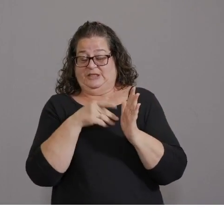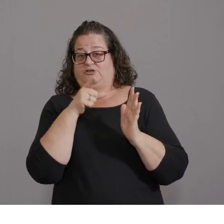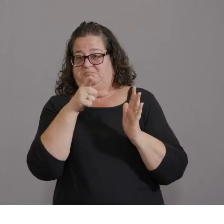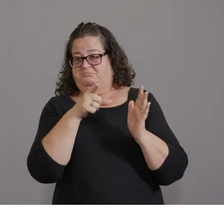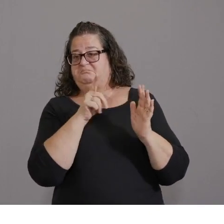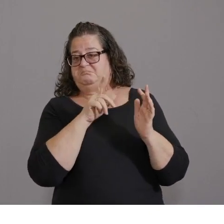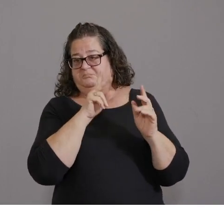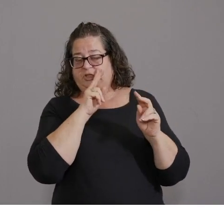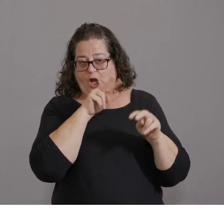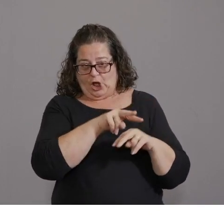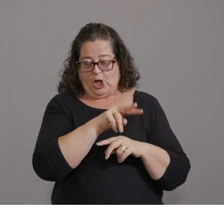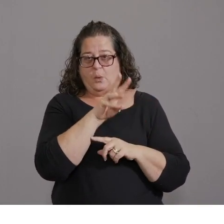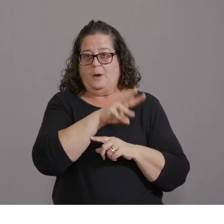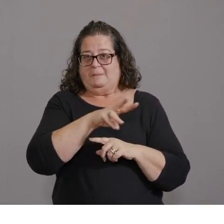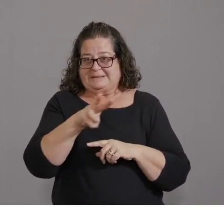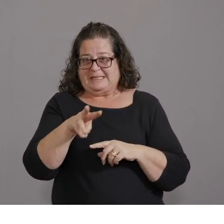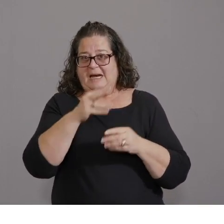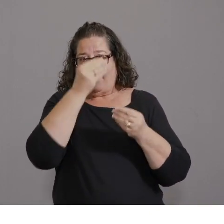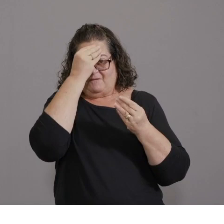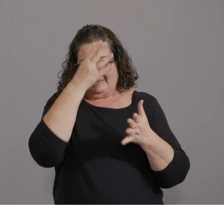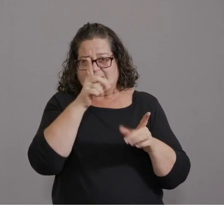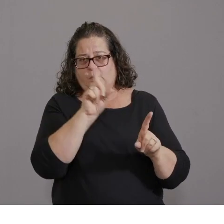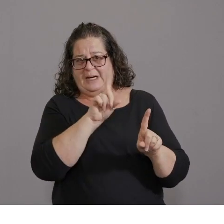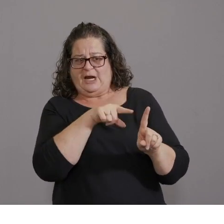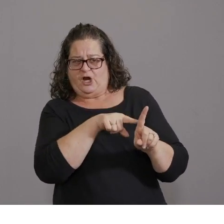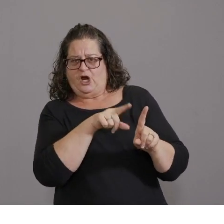received vaccine.